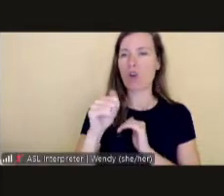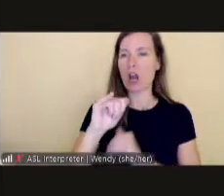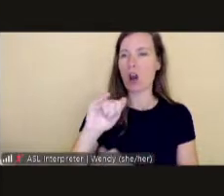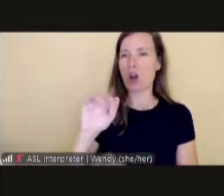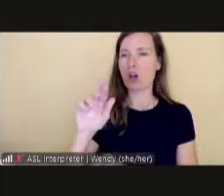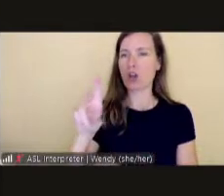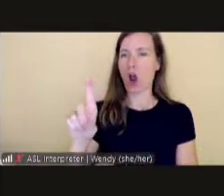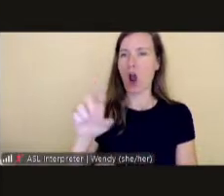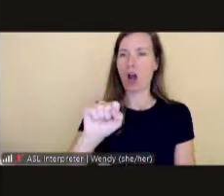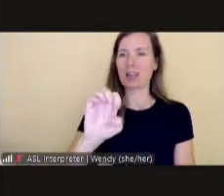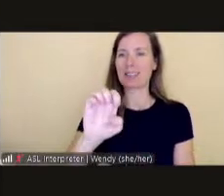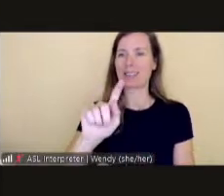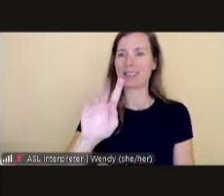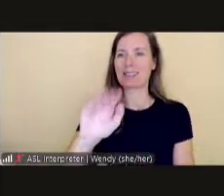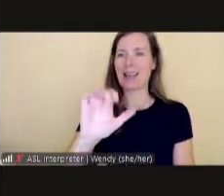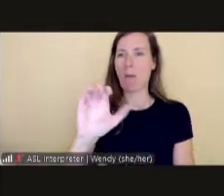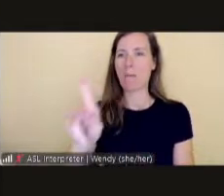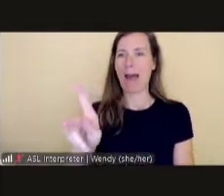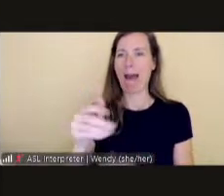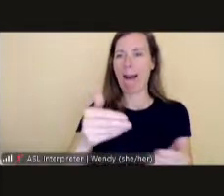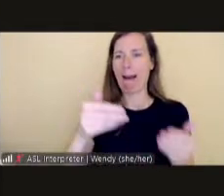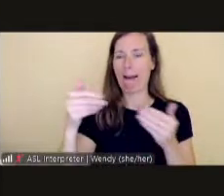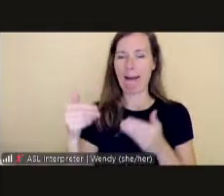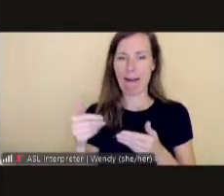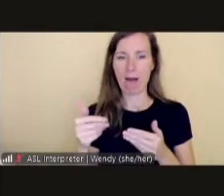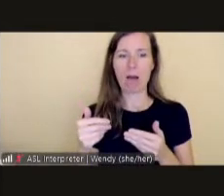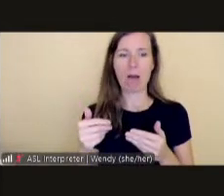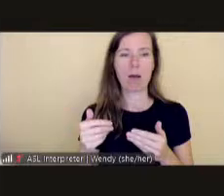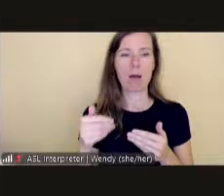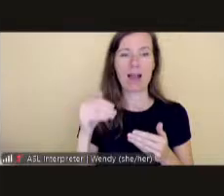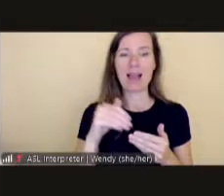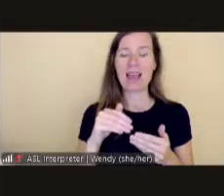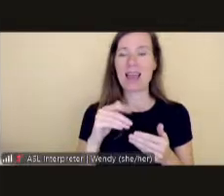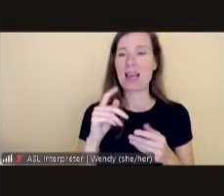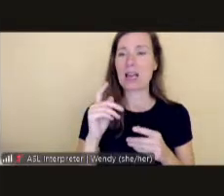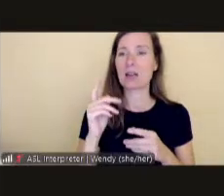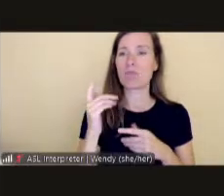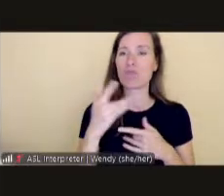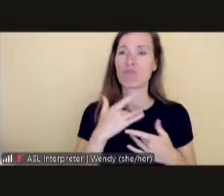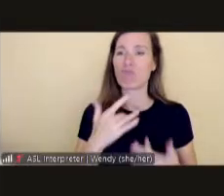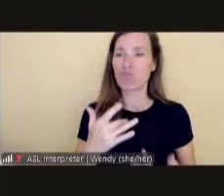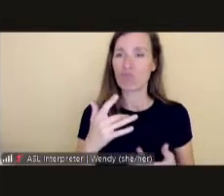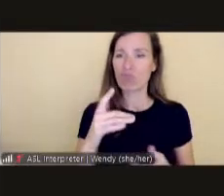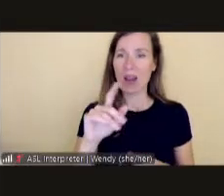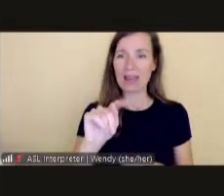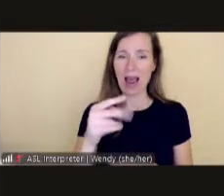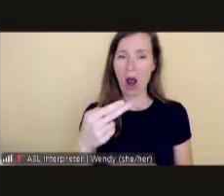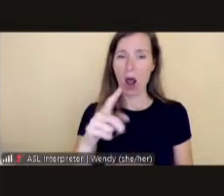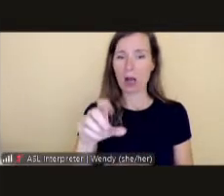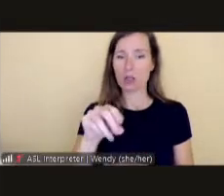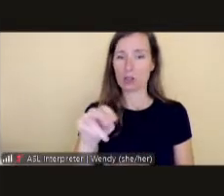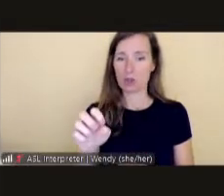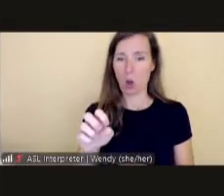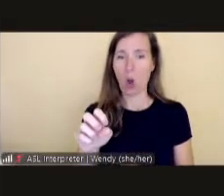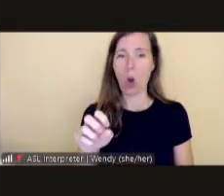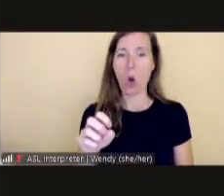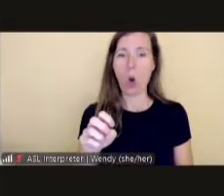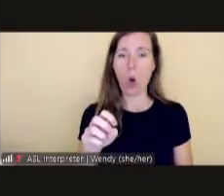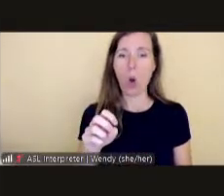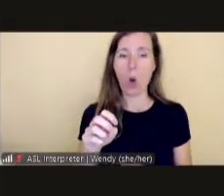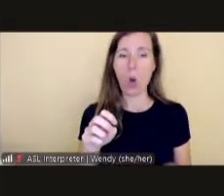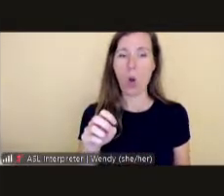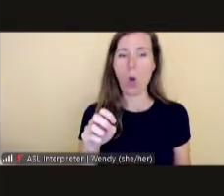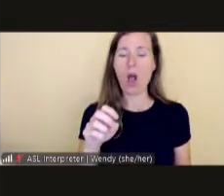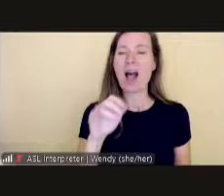townhouse zone, there is a note that states, although there's a stated setback amount, I think it's 20 feet